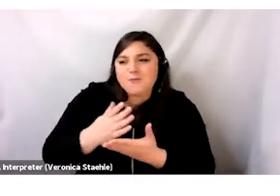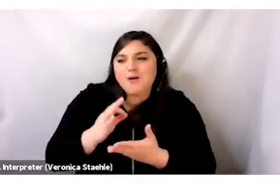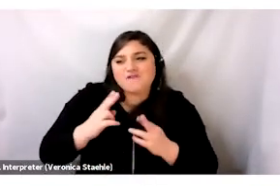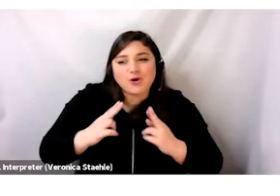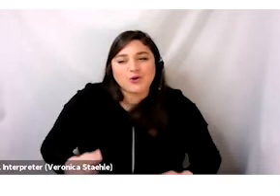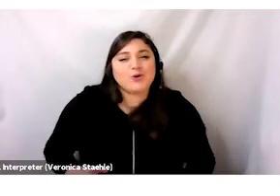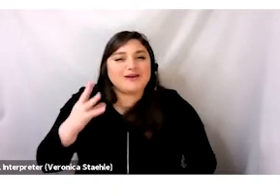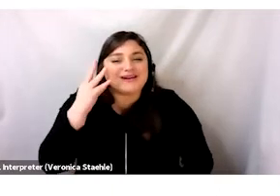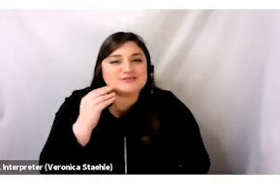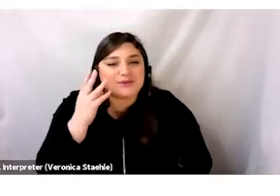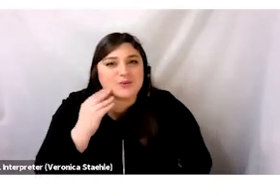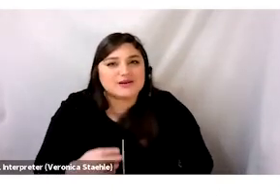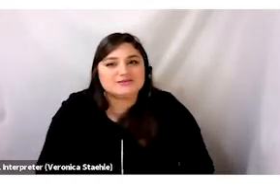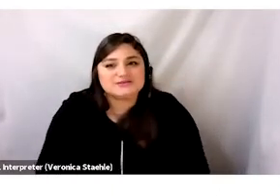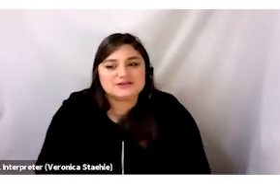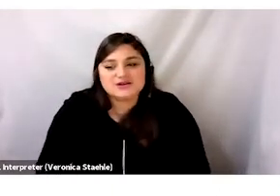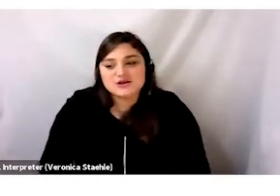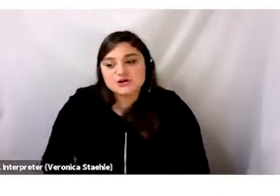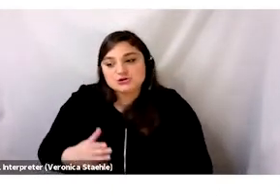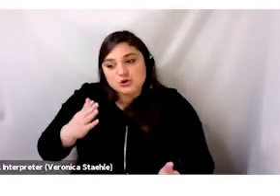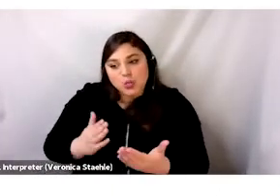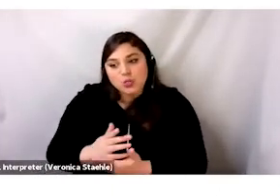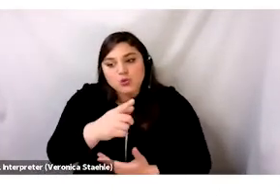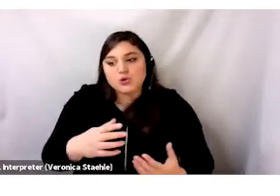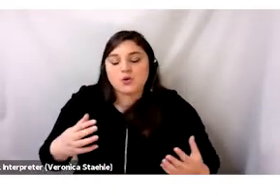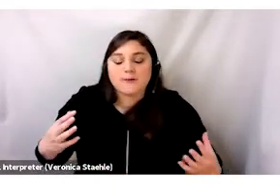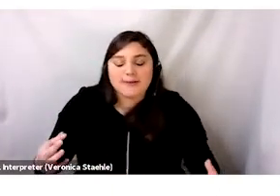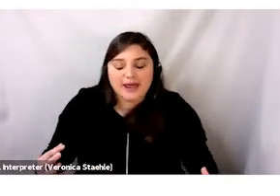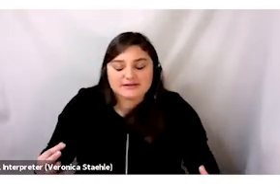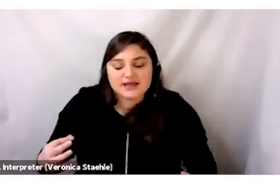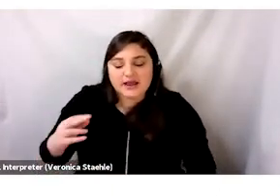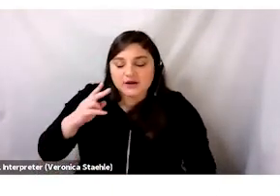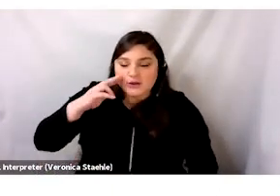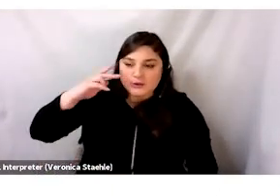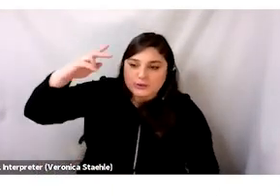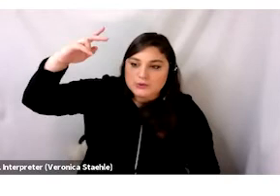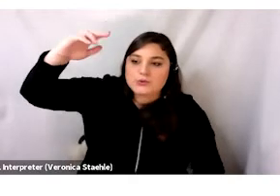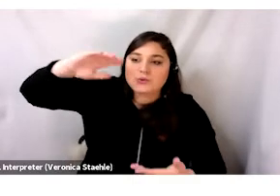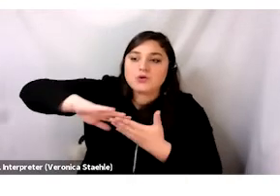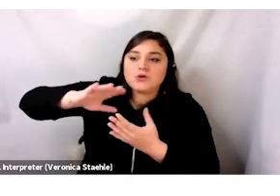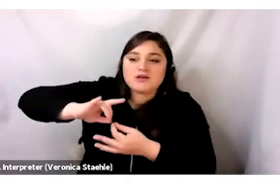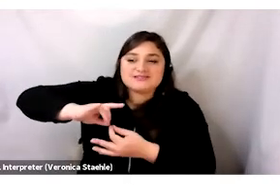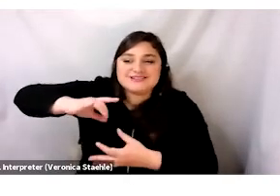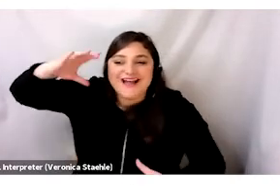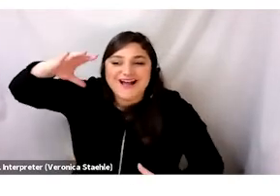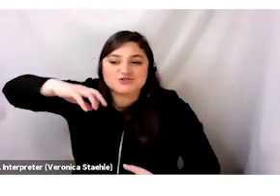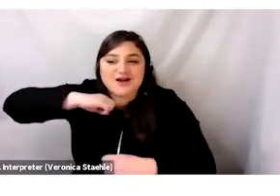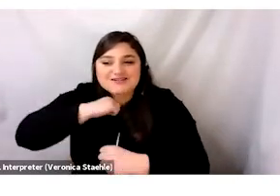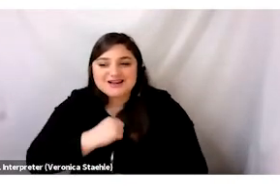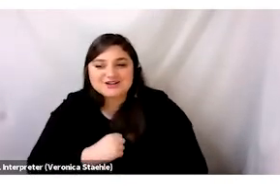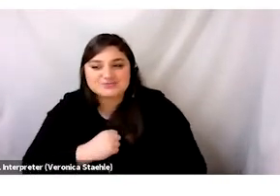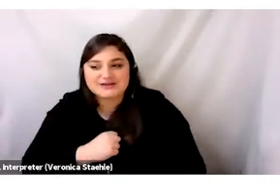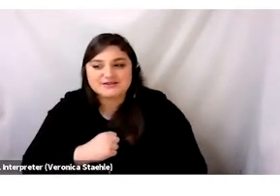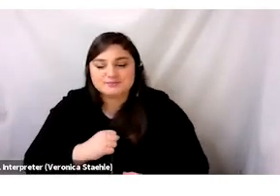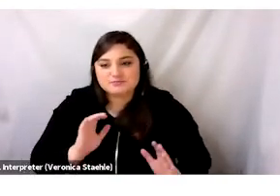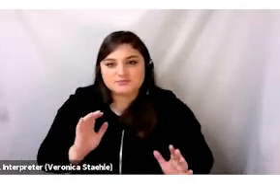cultivate that non attachment to the outcome. We work as hard as we can and we